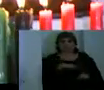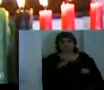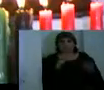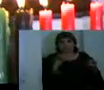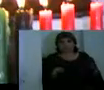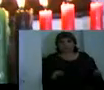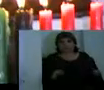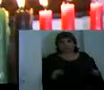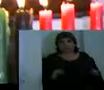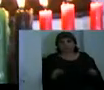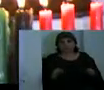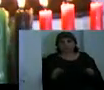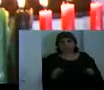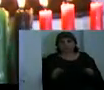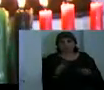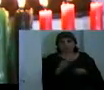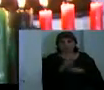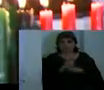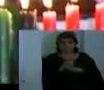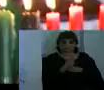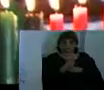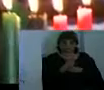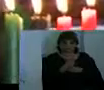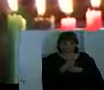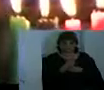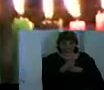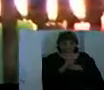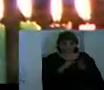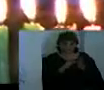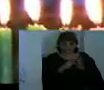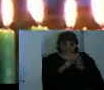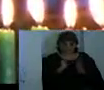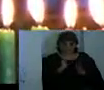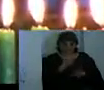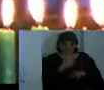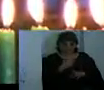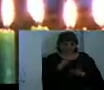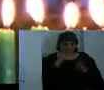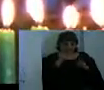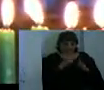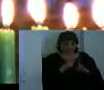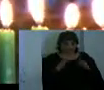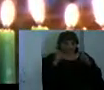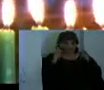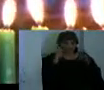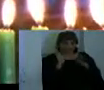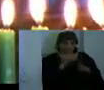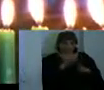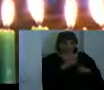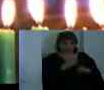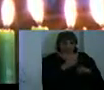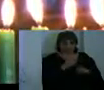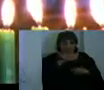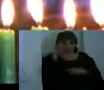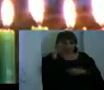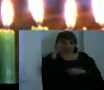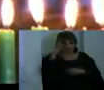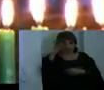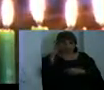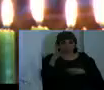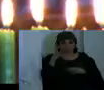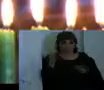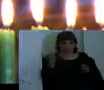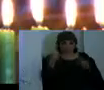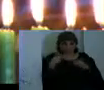embody the purpose of our mission, awaken our creativity, and give us the